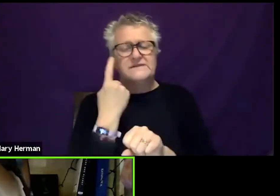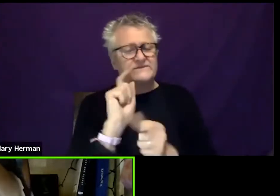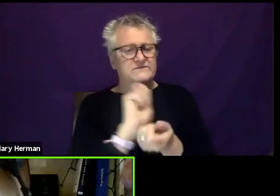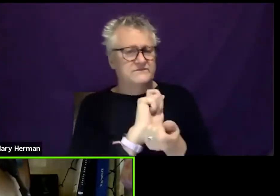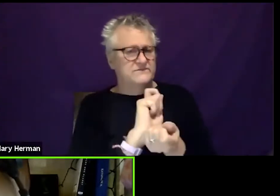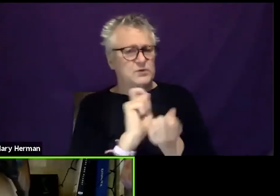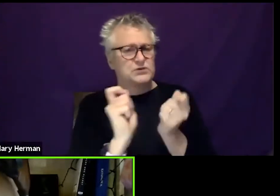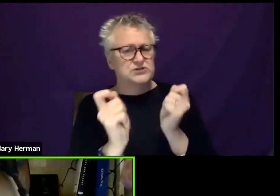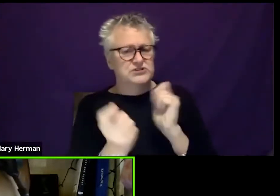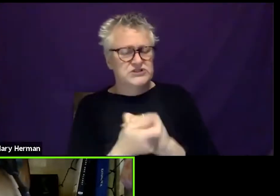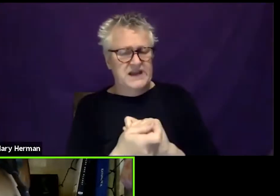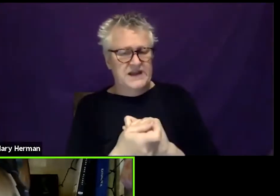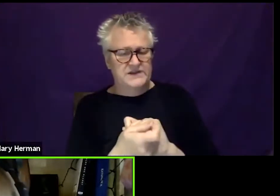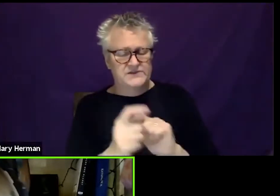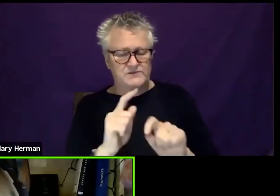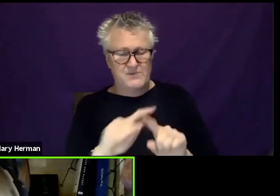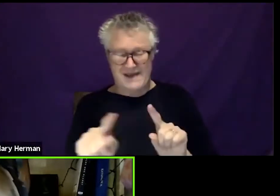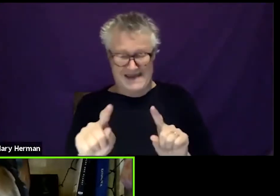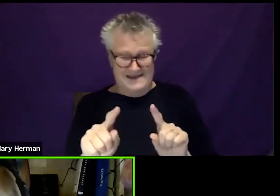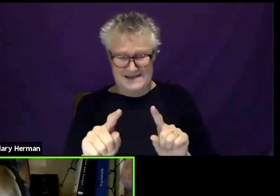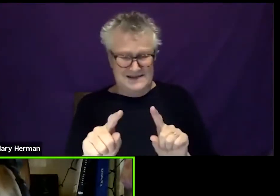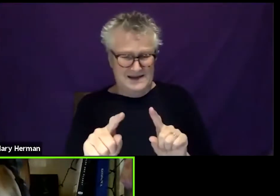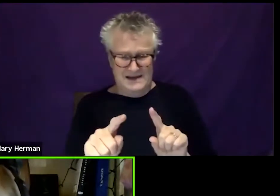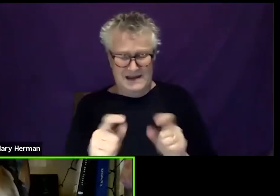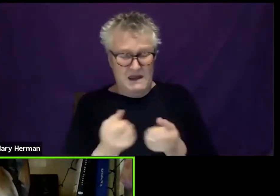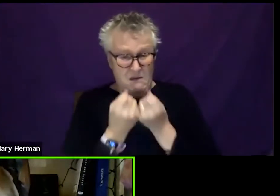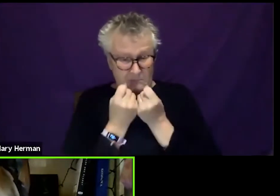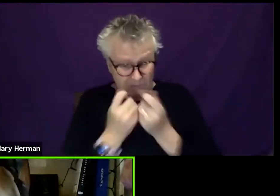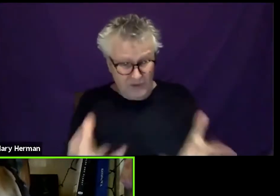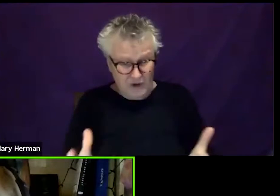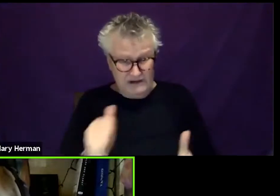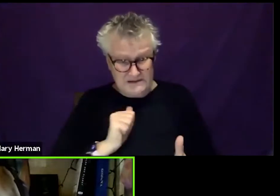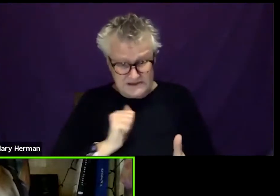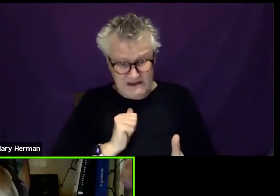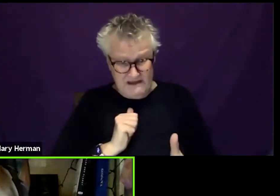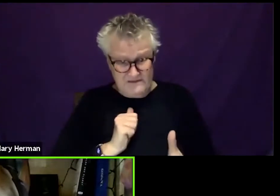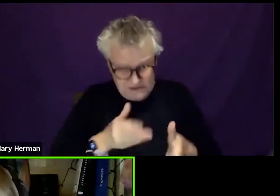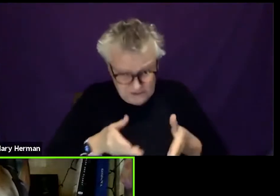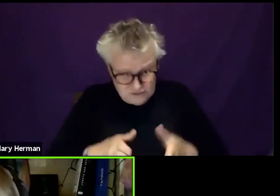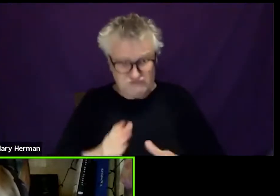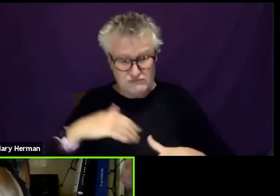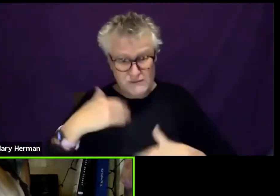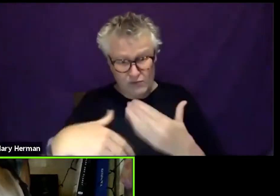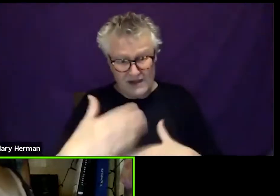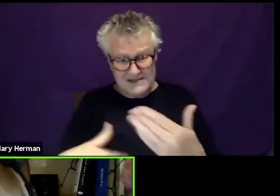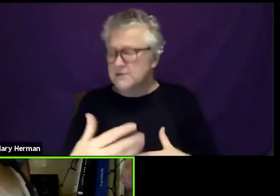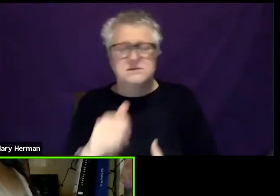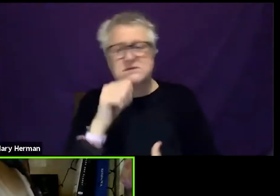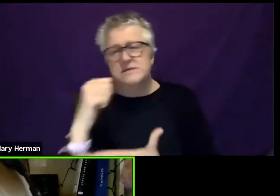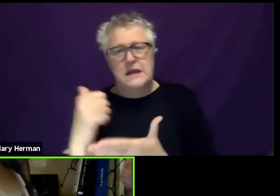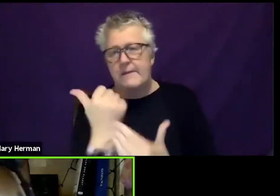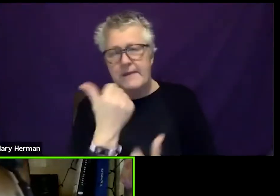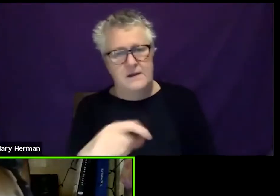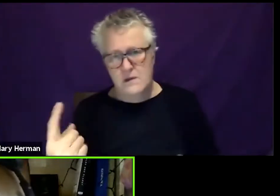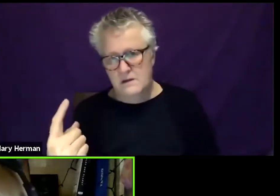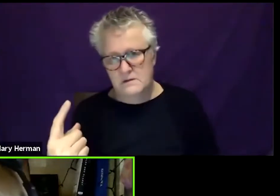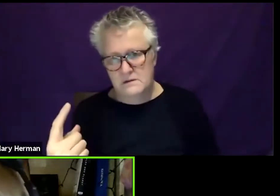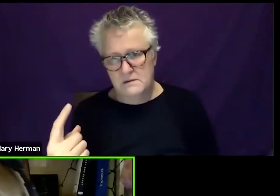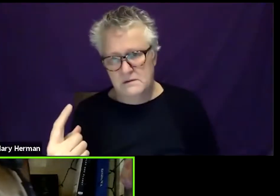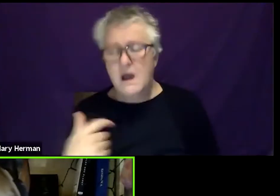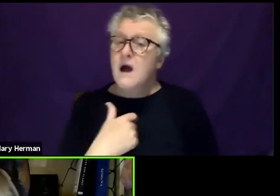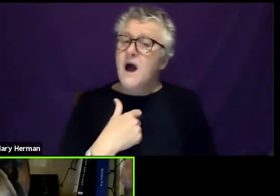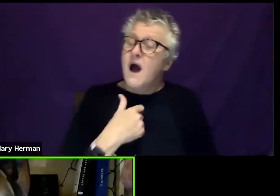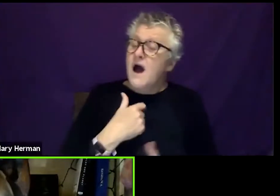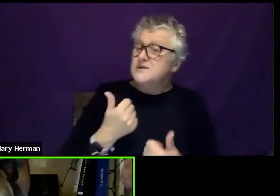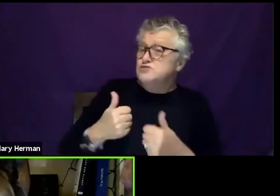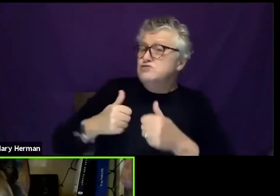process doesn't really help that change happen. Right. And I try to be this person as well. And to be honest,